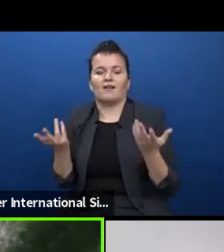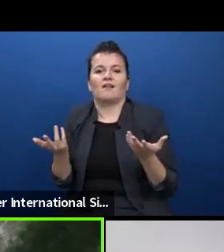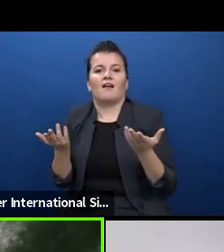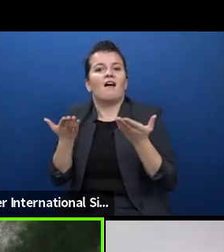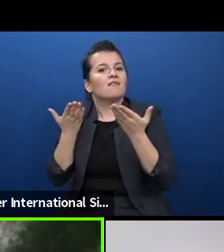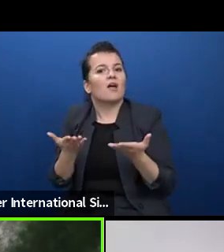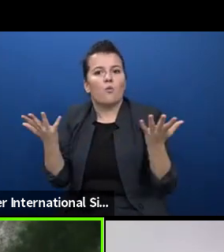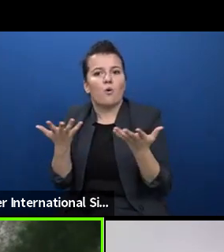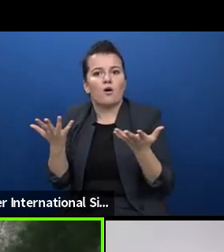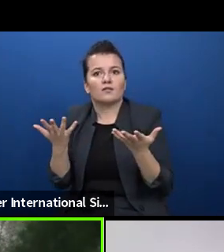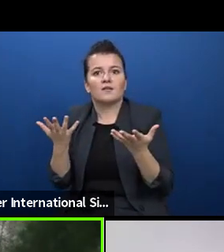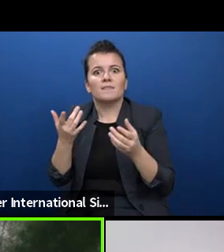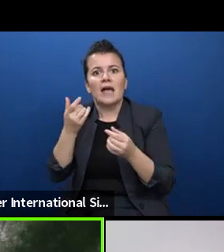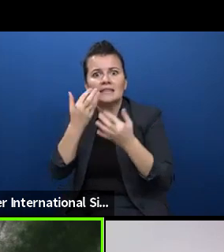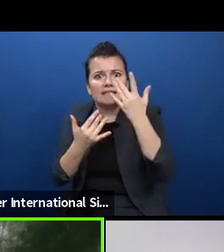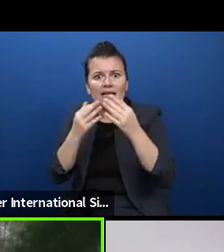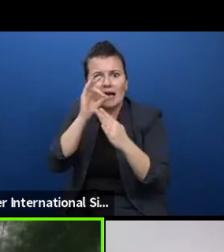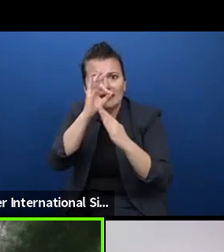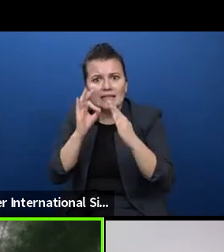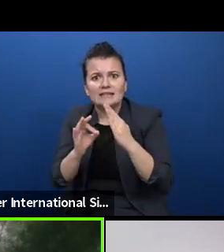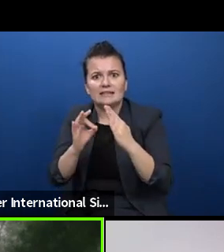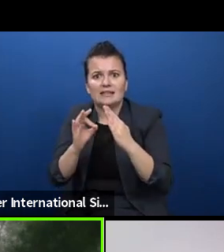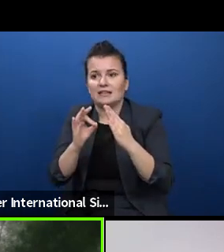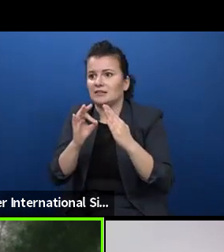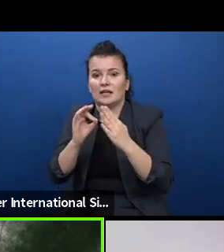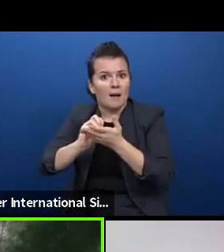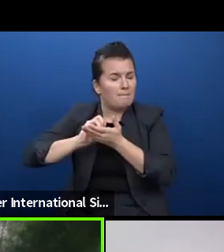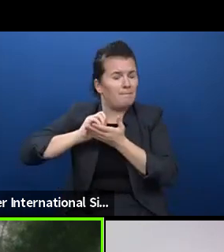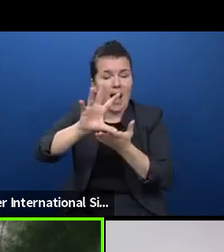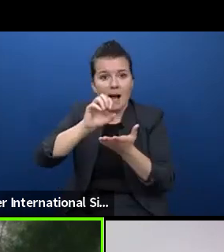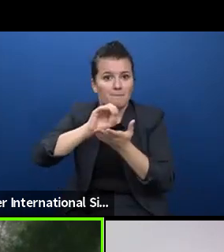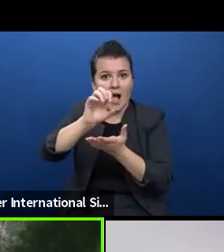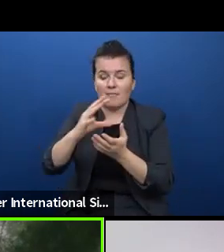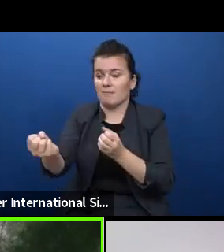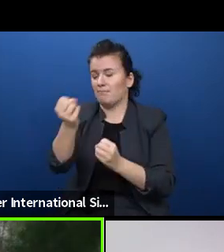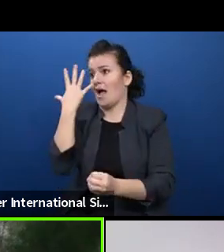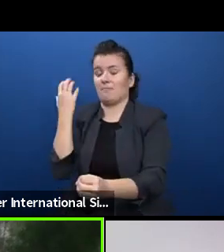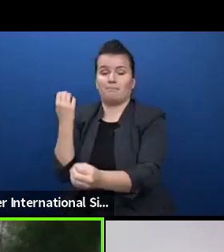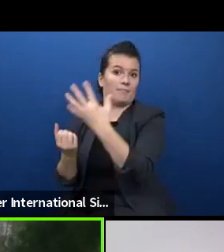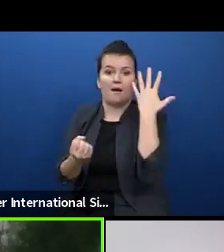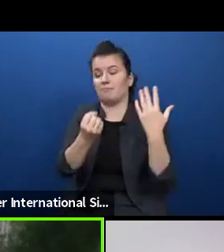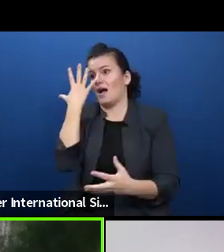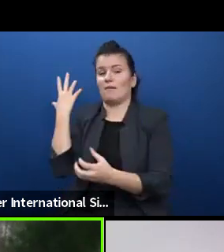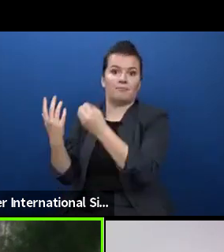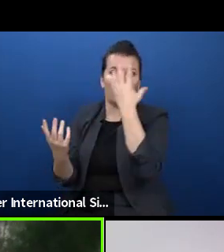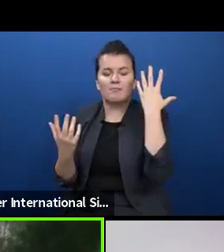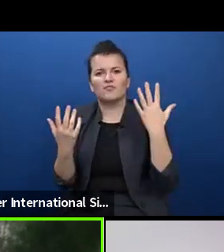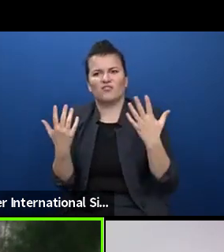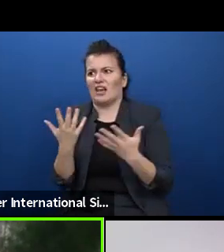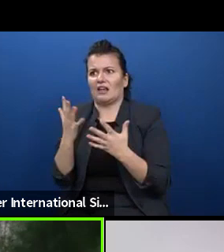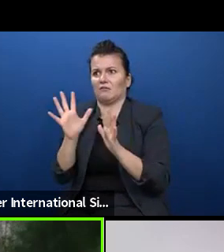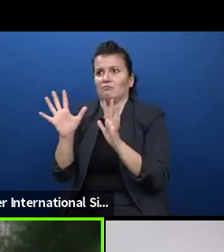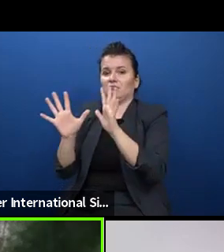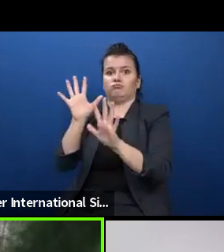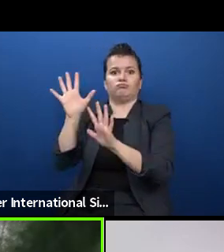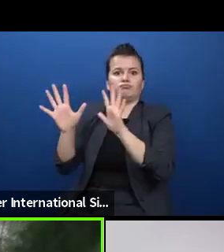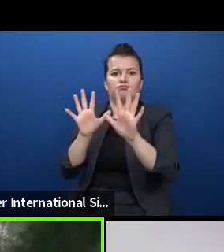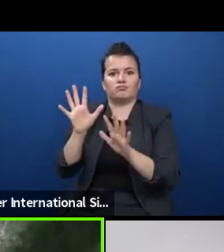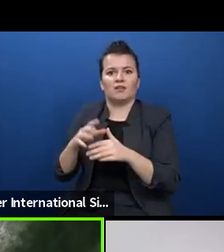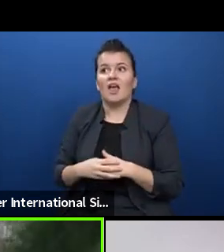very big statistics that actually don't really feel like they belong to us. Even though we are witnessing it